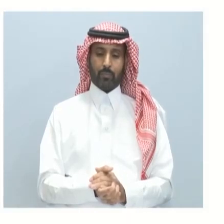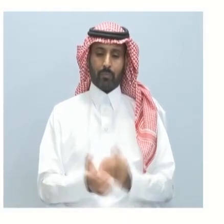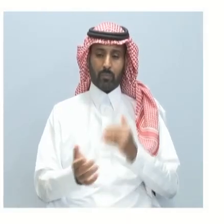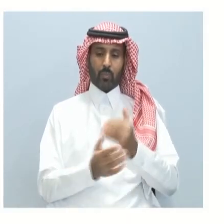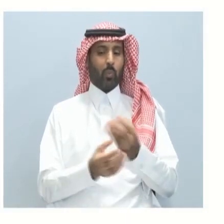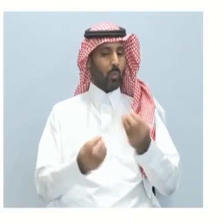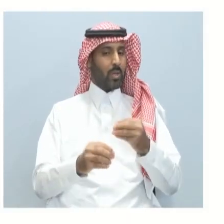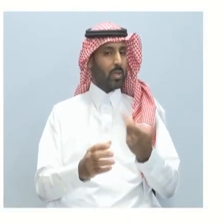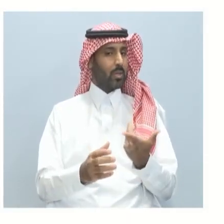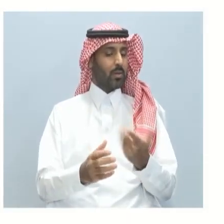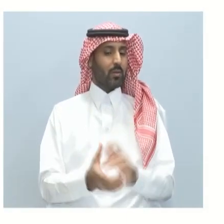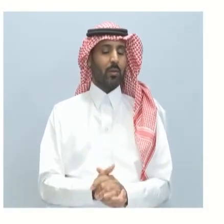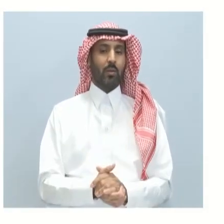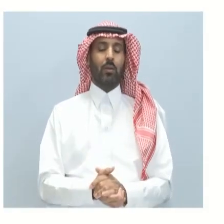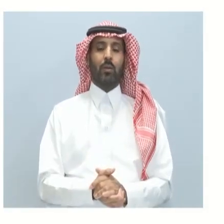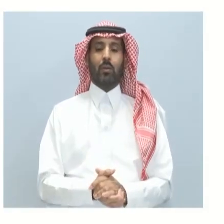What else?